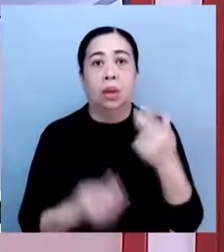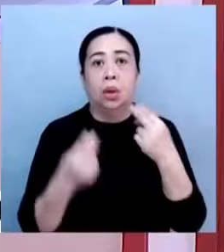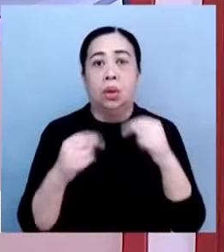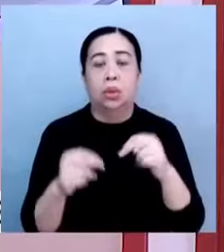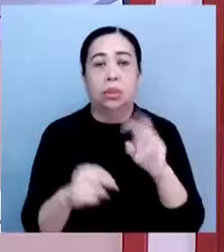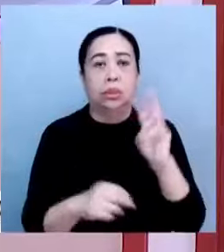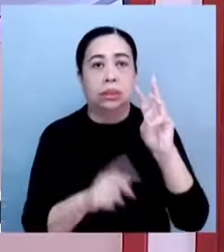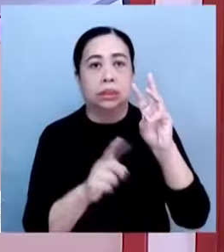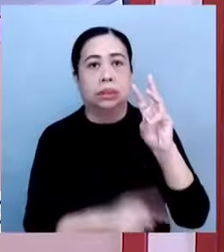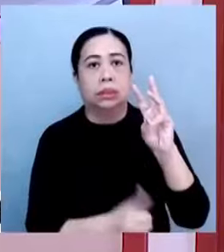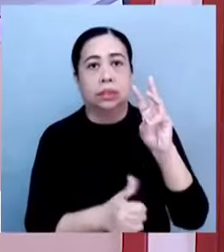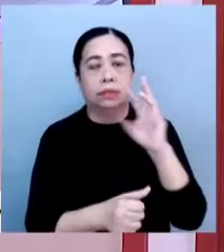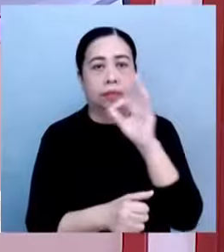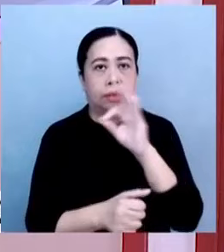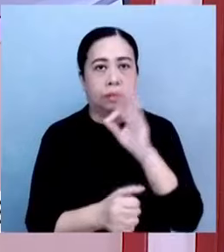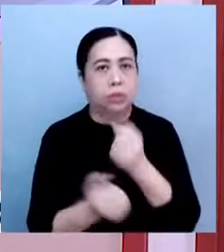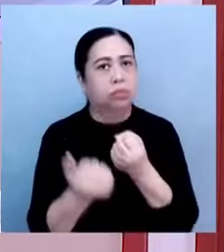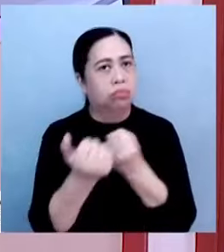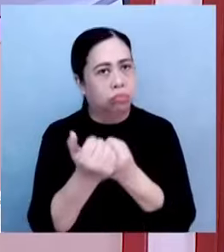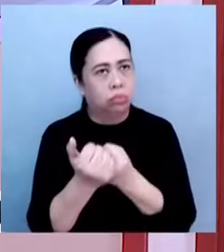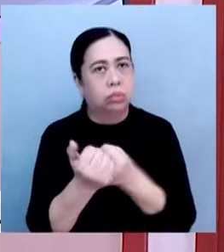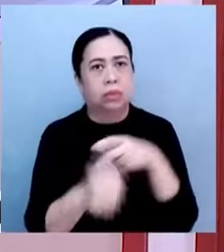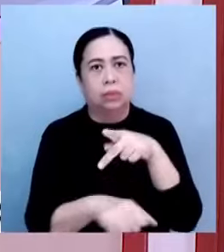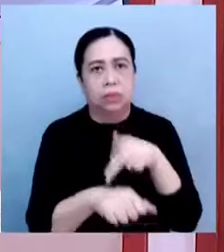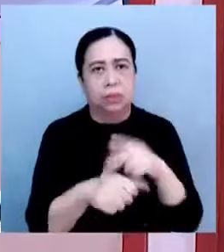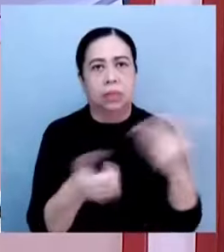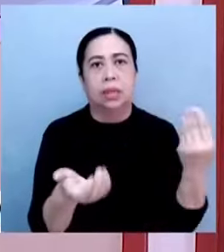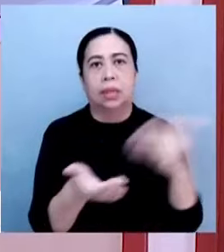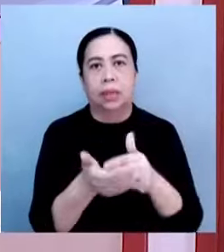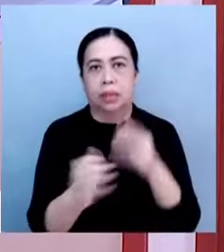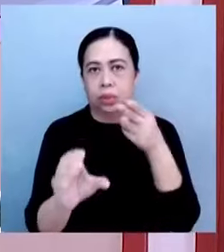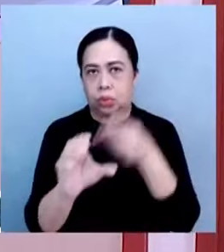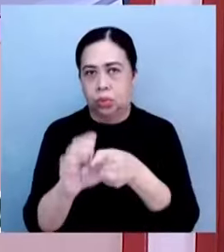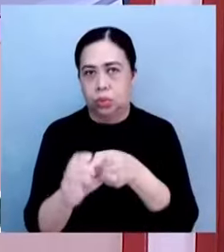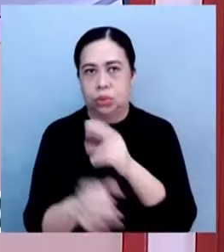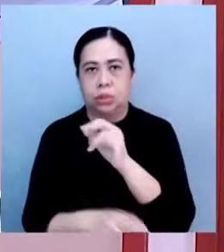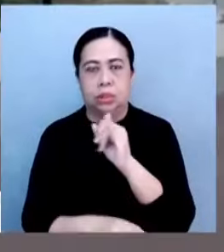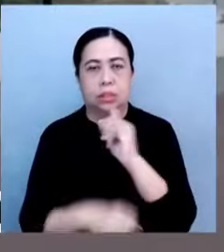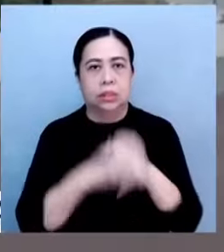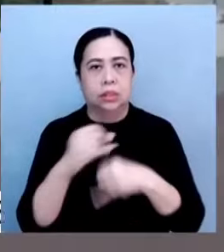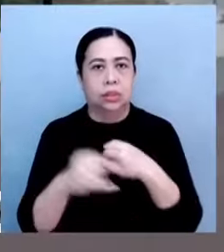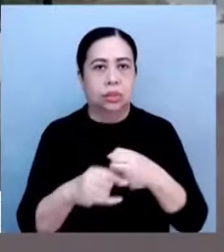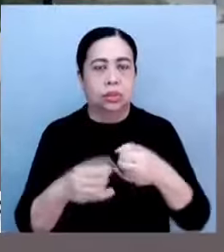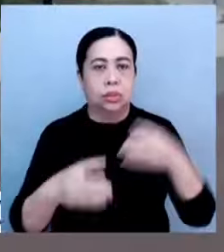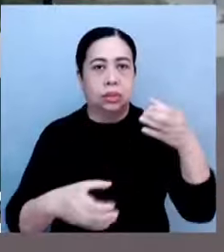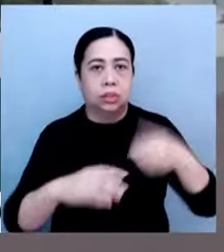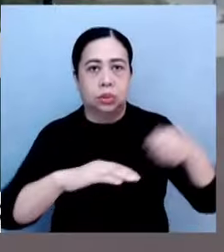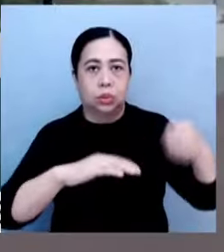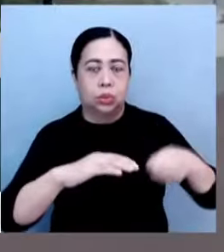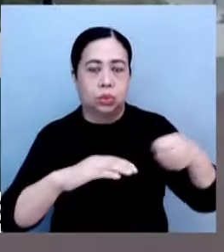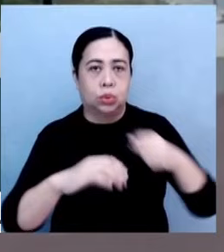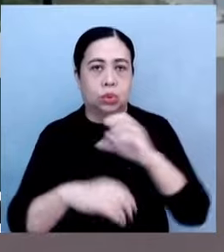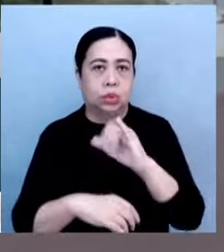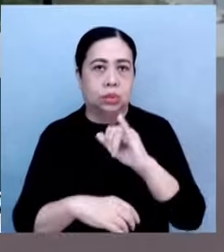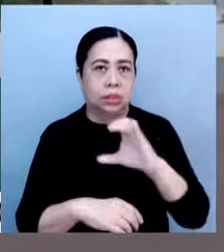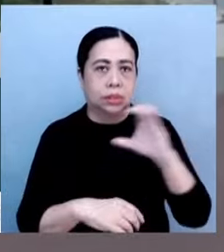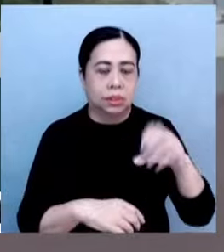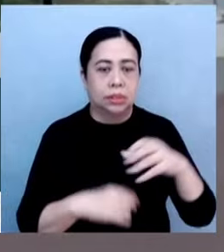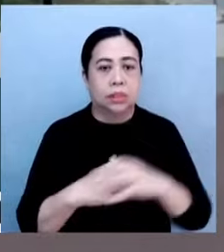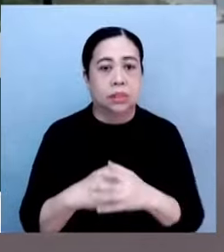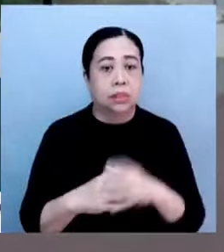6 out of 10 Filipinos backing calls for the Philippines to rejoin the International Criminal Court. A recent survey by Okta Research